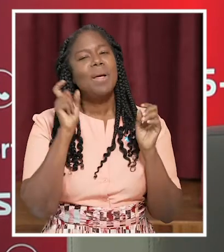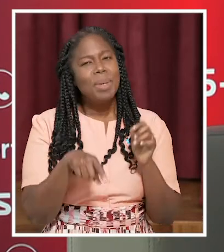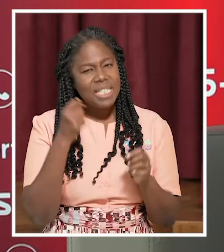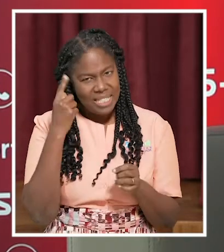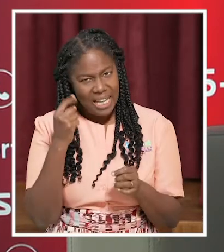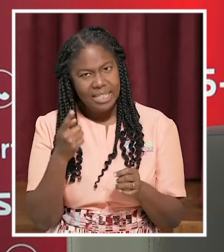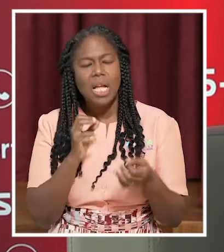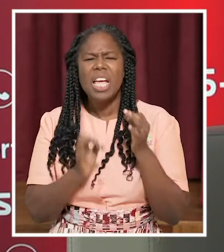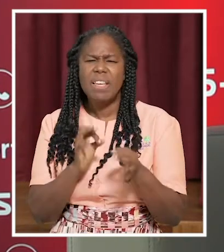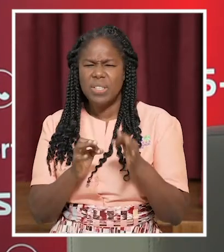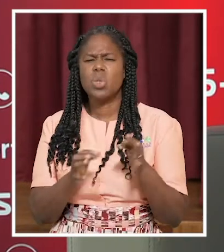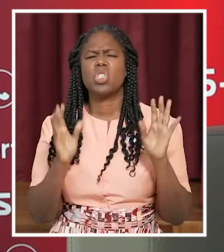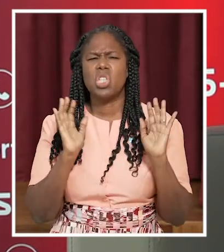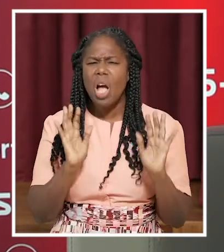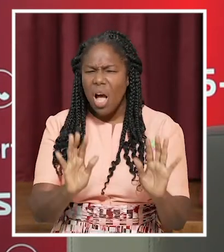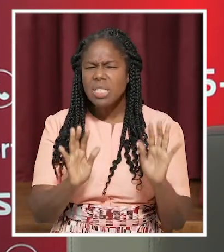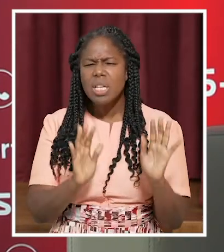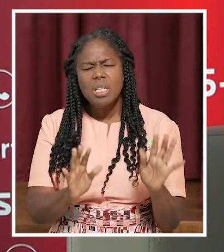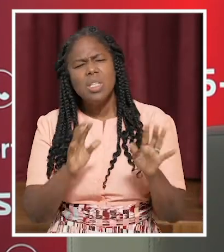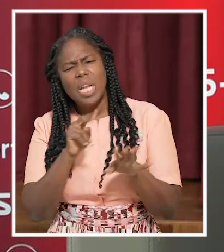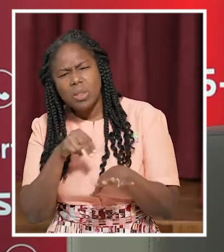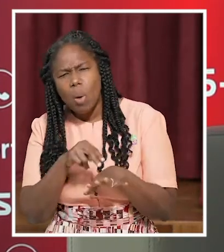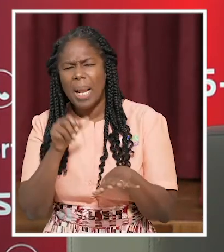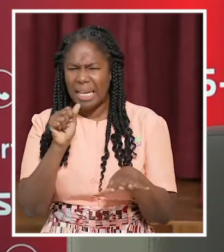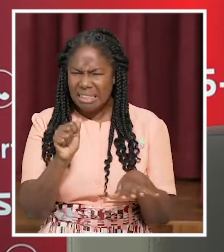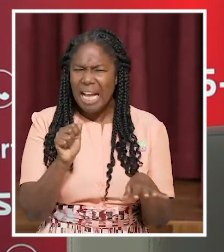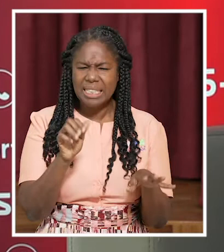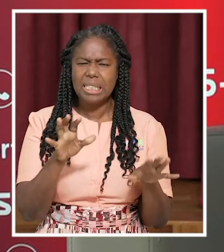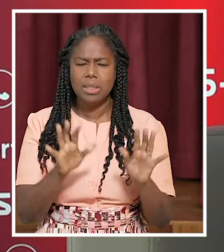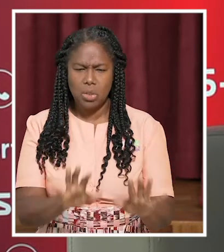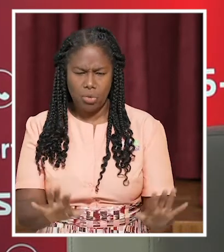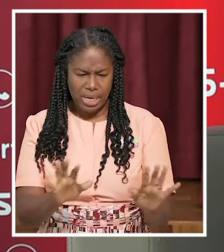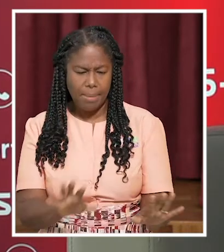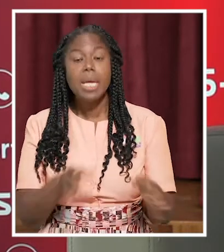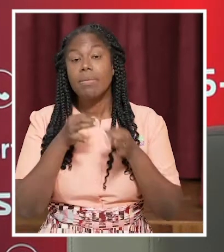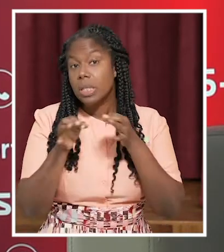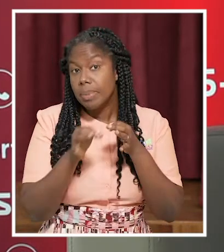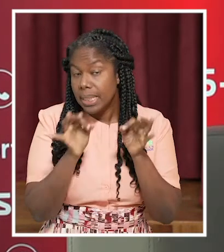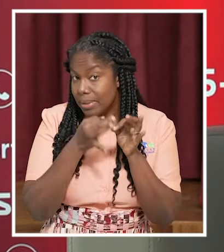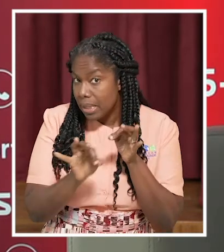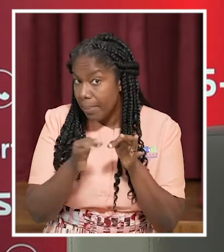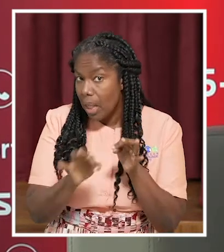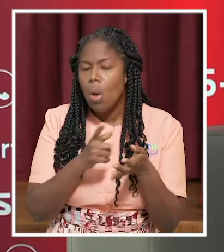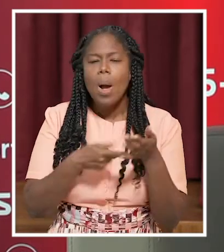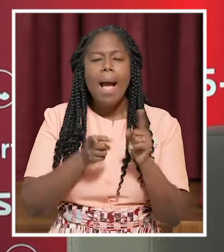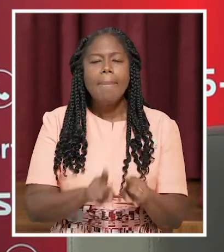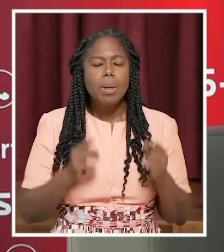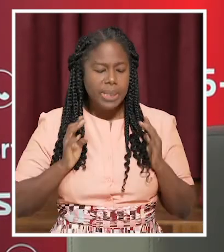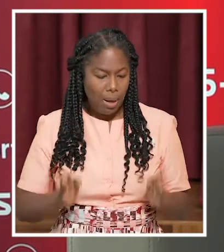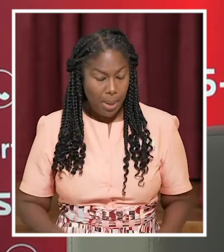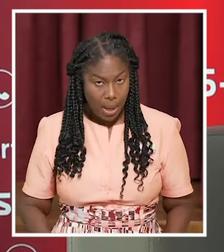doesn't actually lead to the panic right at that time, you'll have to explain to them in simple terms what is happening to their body, similar to what Dr. Otello